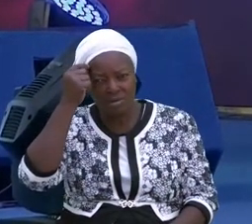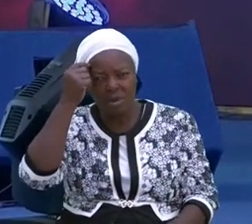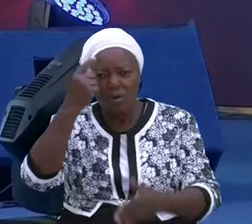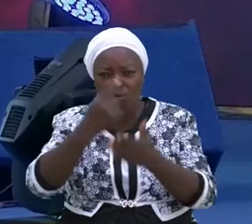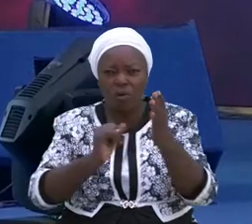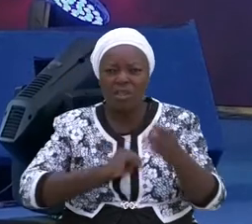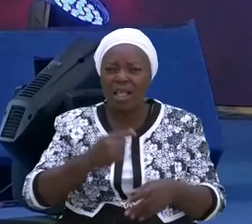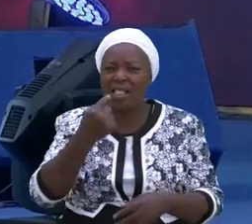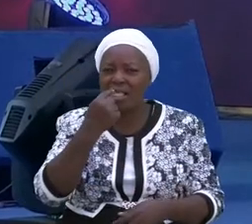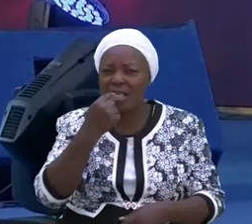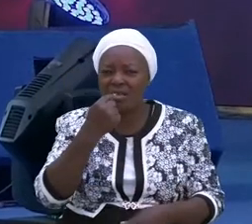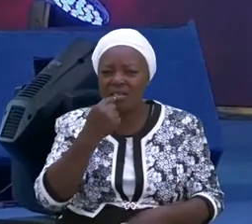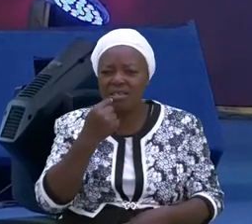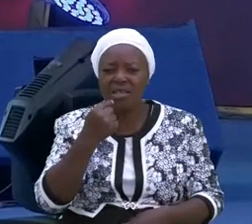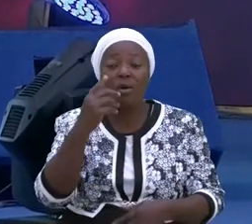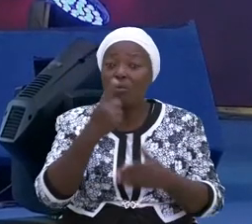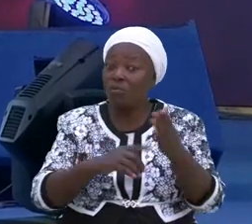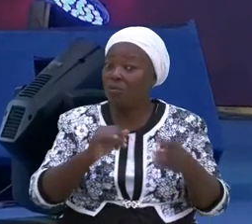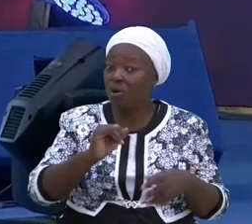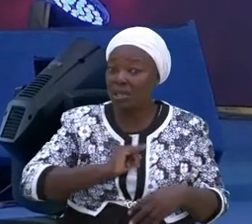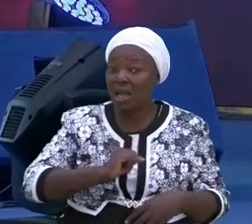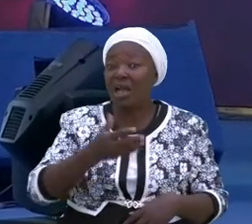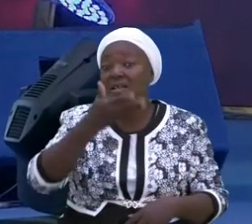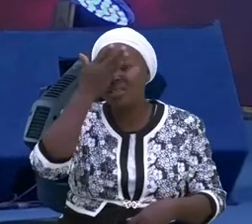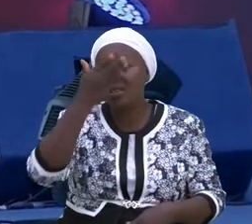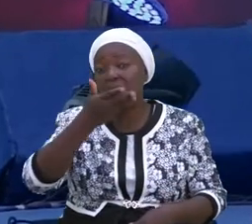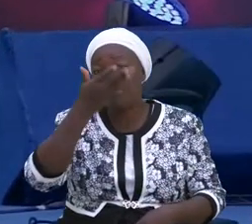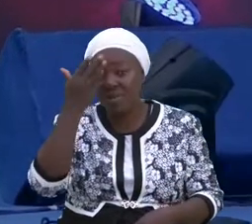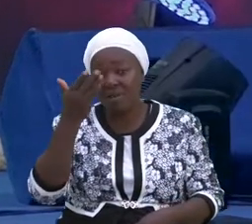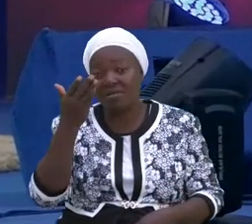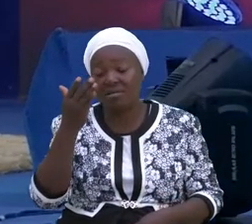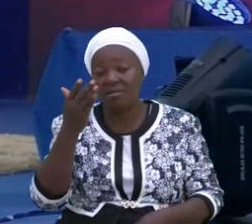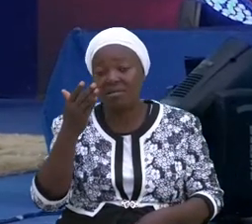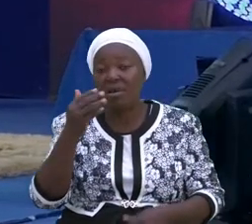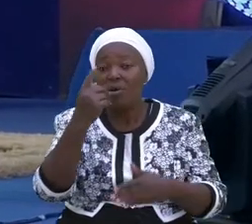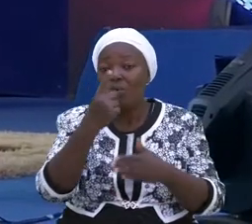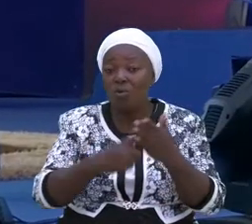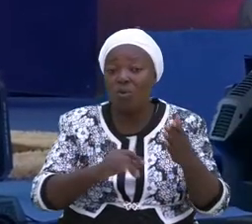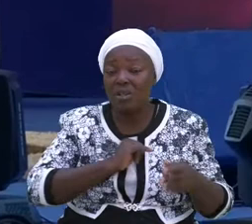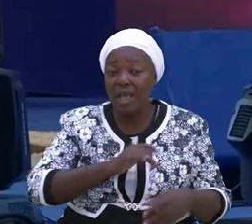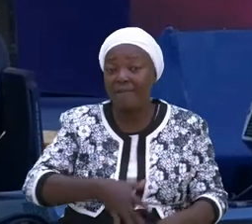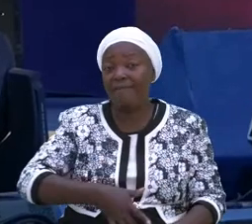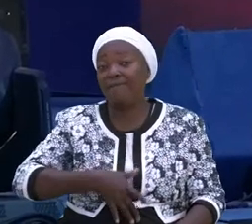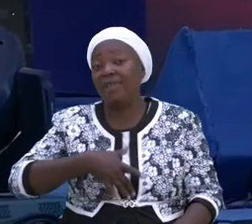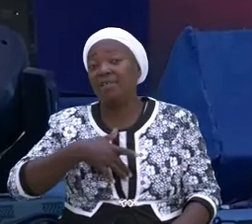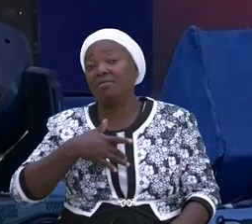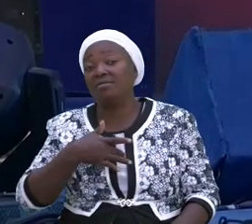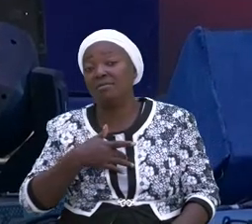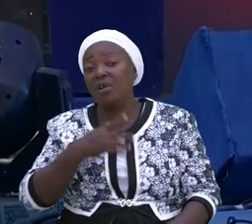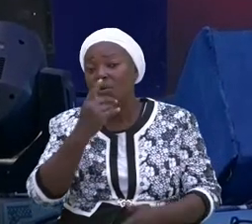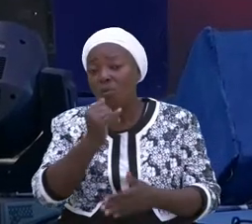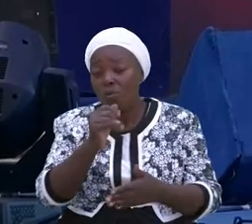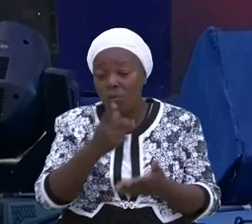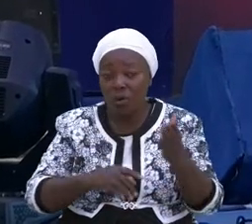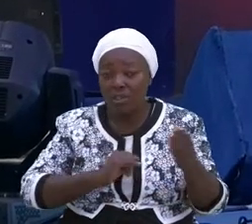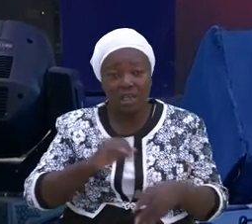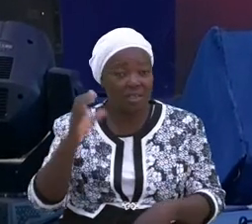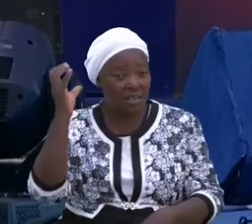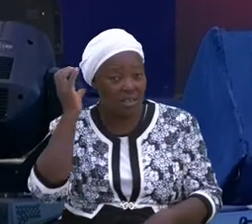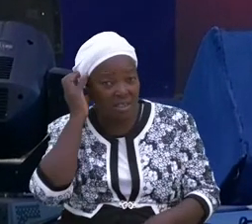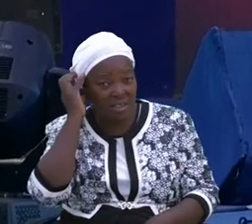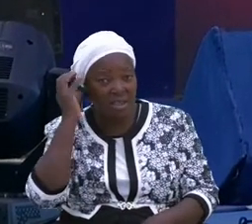taste, what I smell, what I feel, what I hear, what